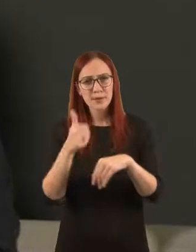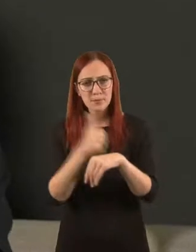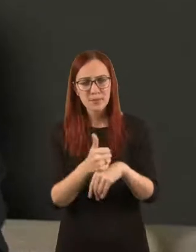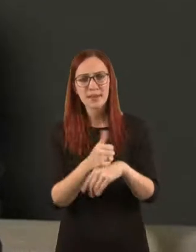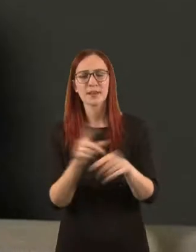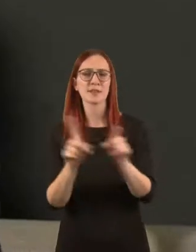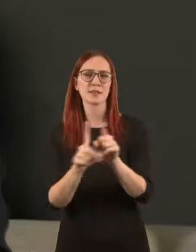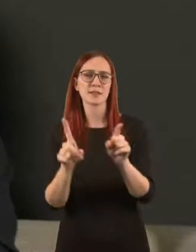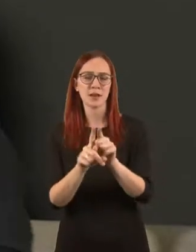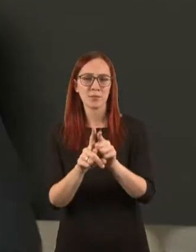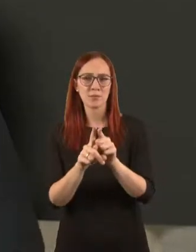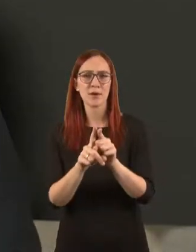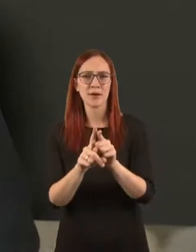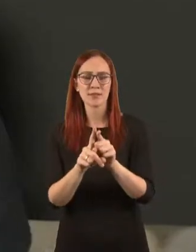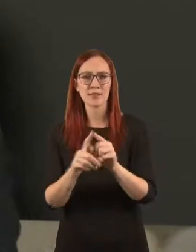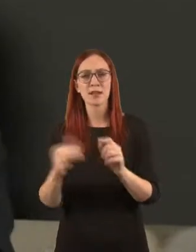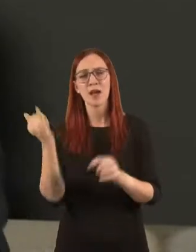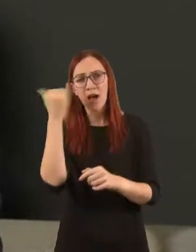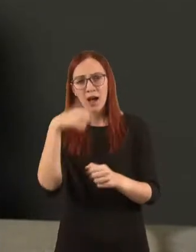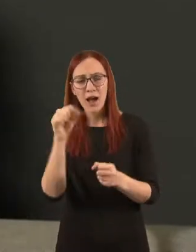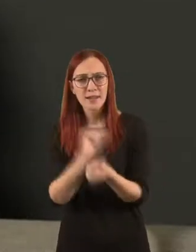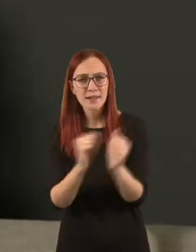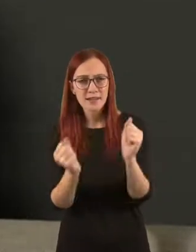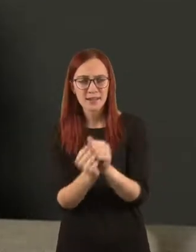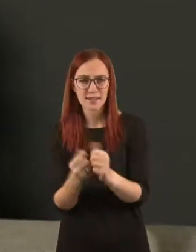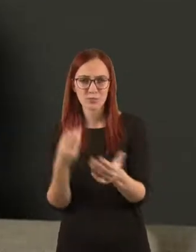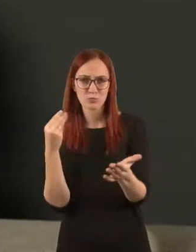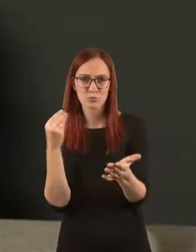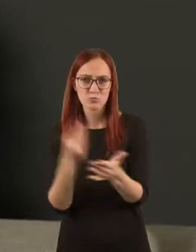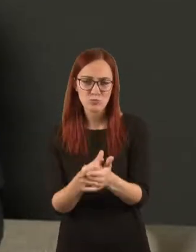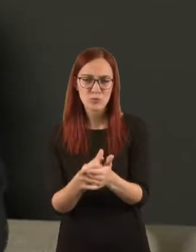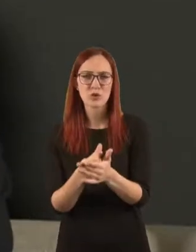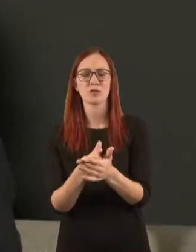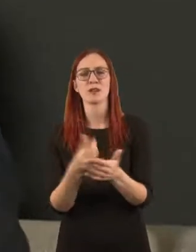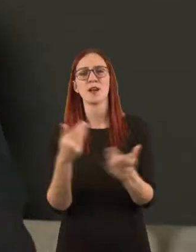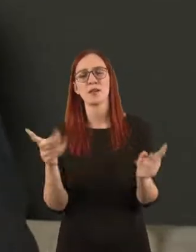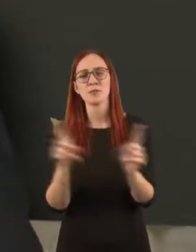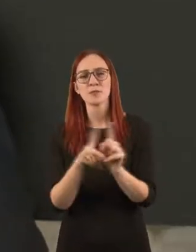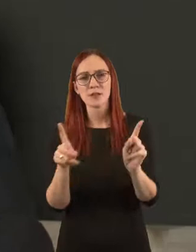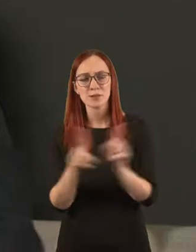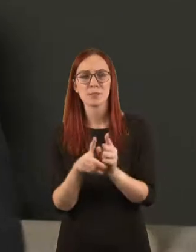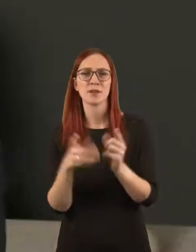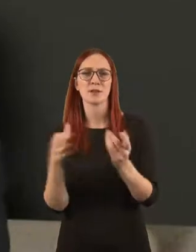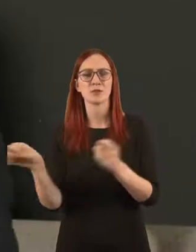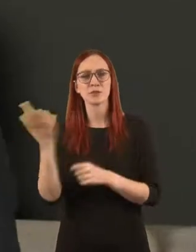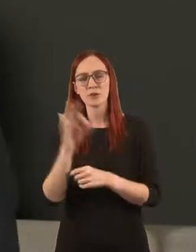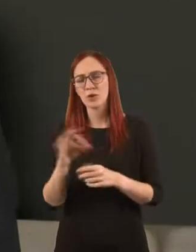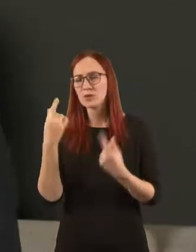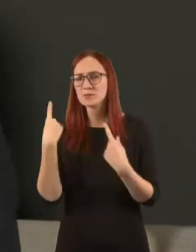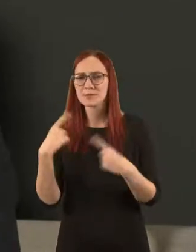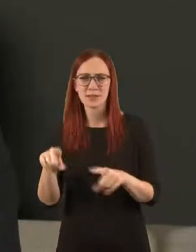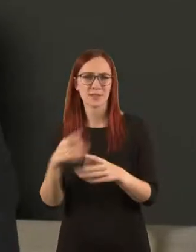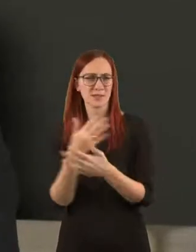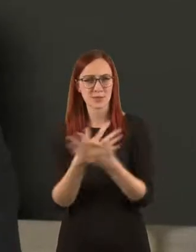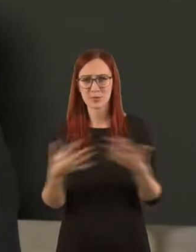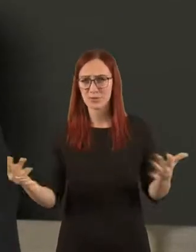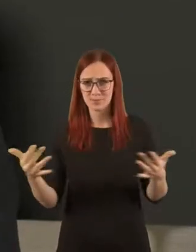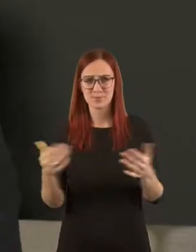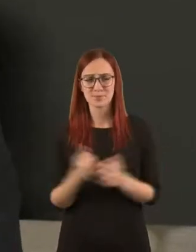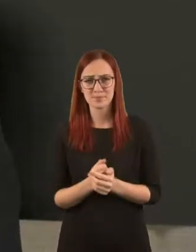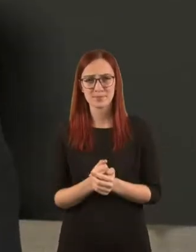area who has an old car in his garage. So this example is given whenever we talk